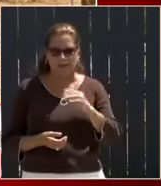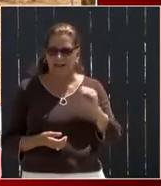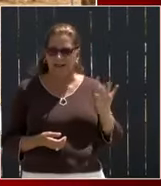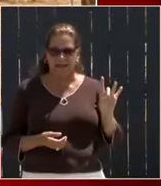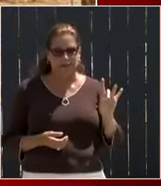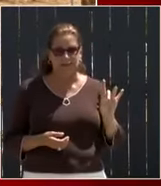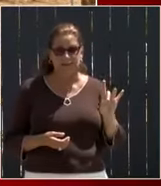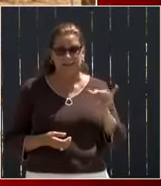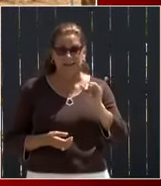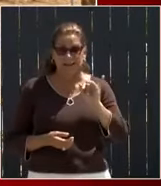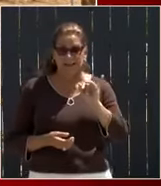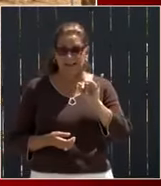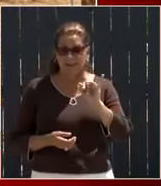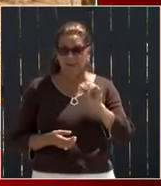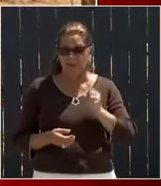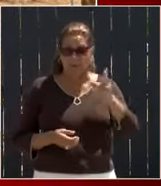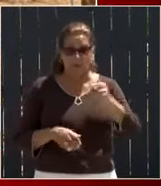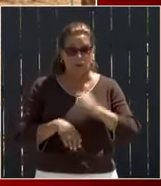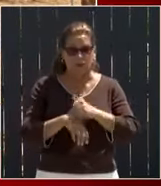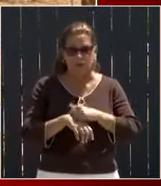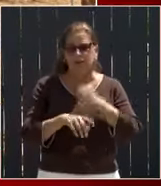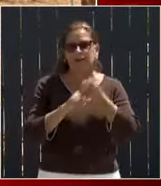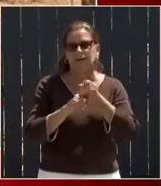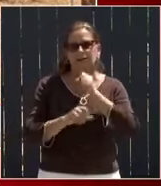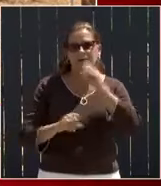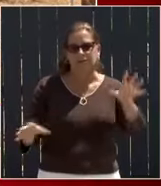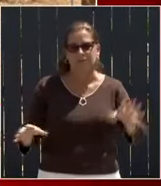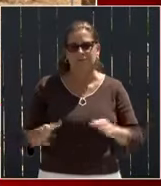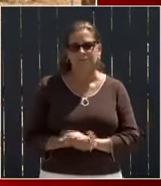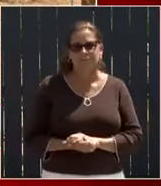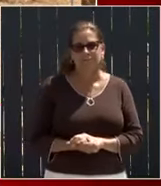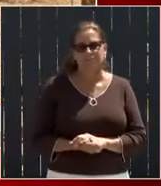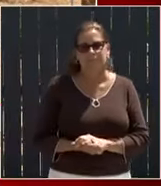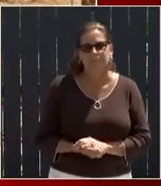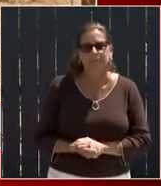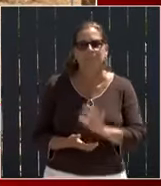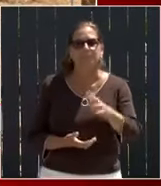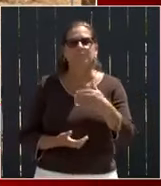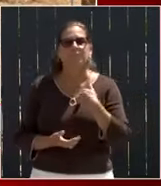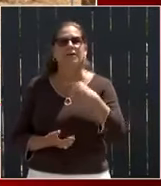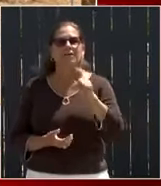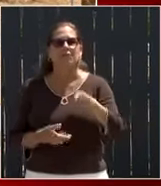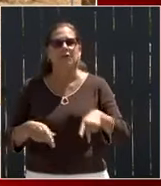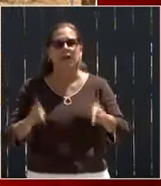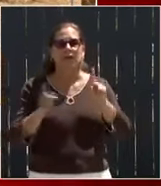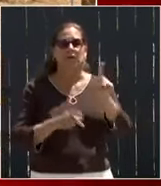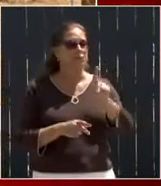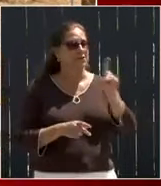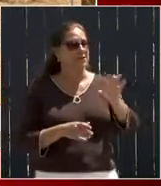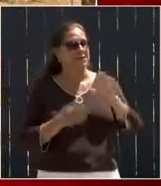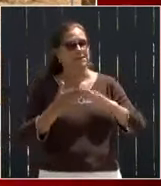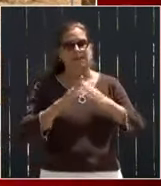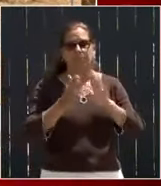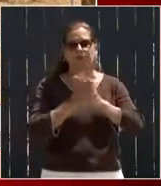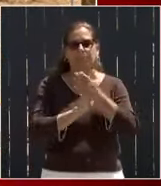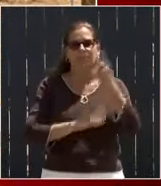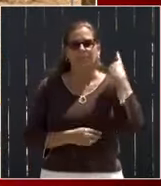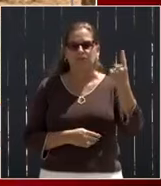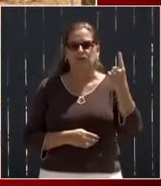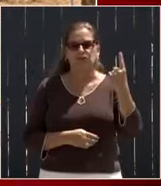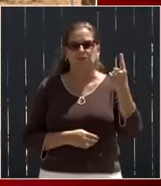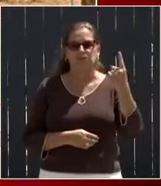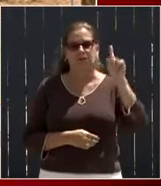that, and the one way that we fix it is allowing the city to be first. The other way we fix it is with successful projects like